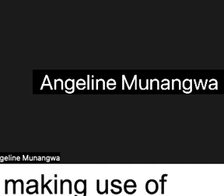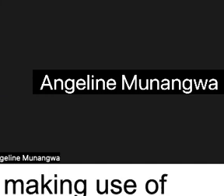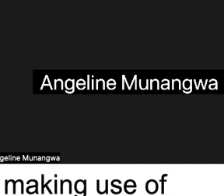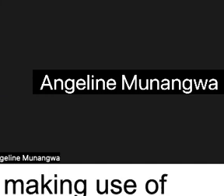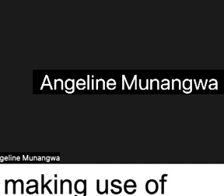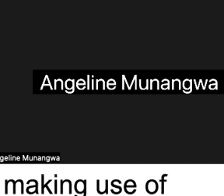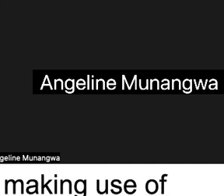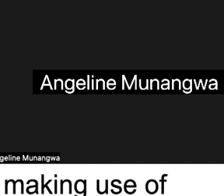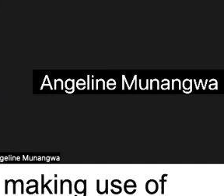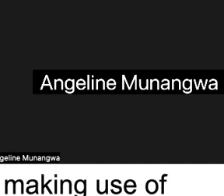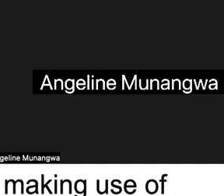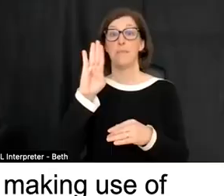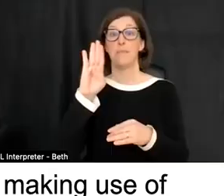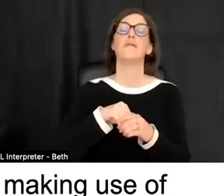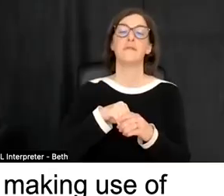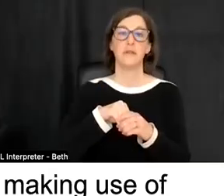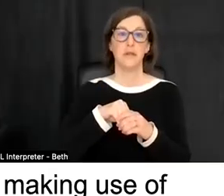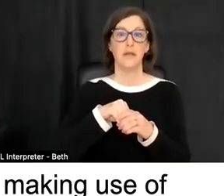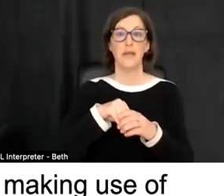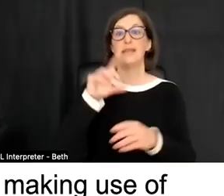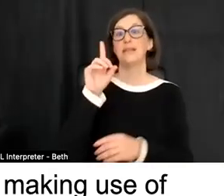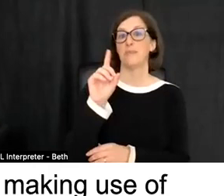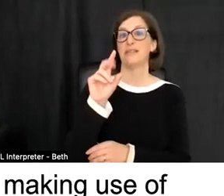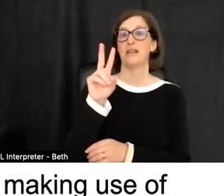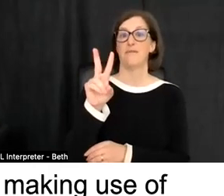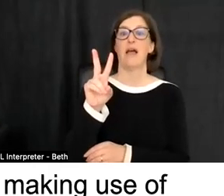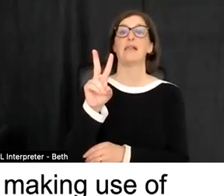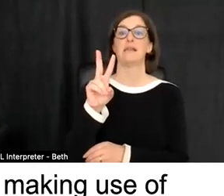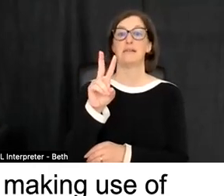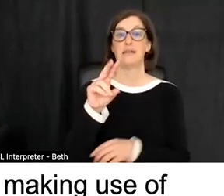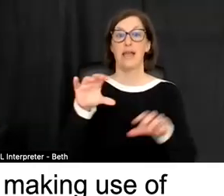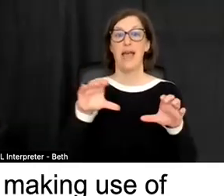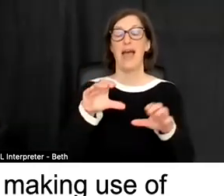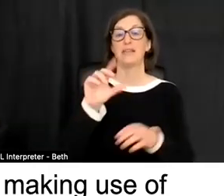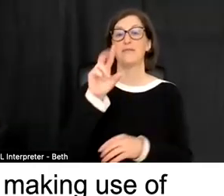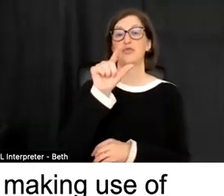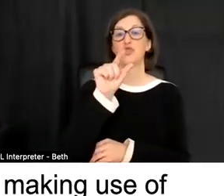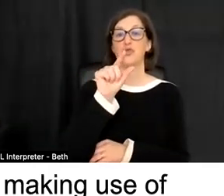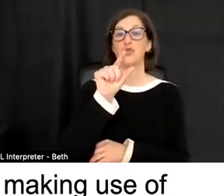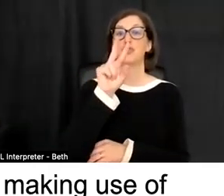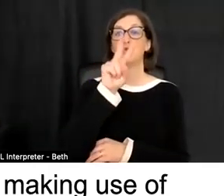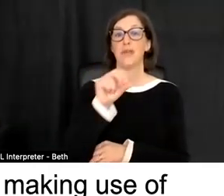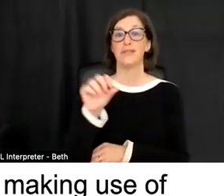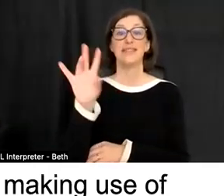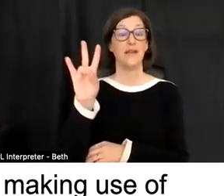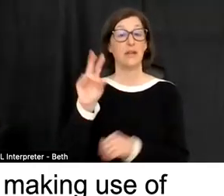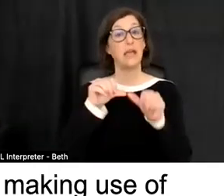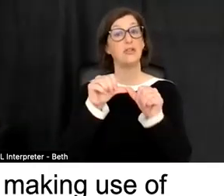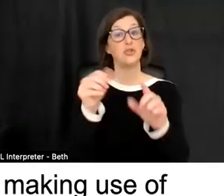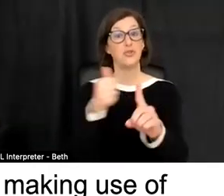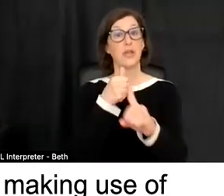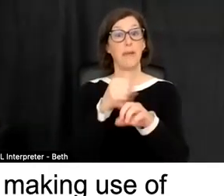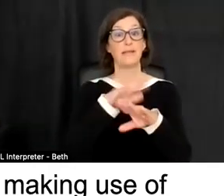in the passing on of the Domestic Violence Act in 2007, and it continues to impact on